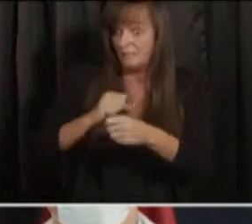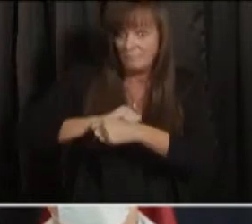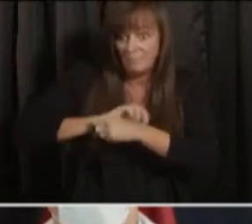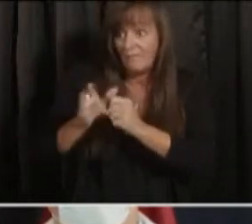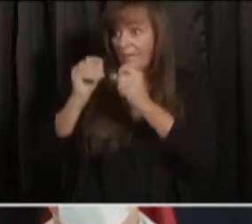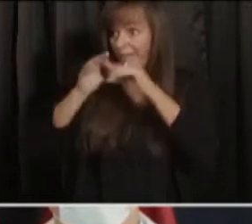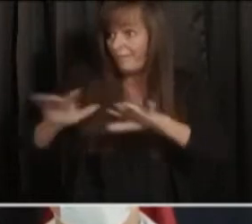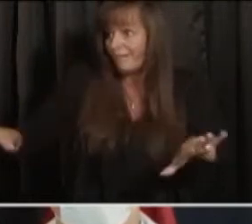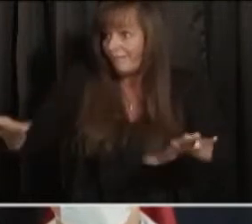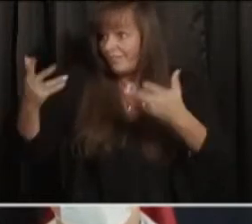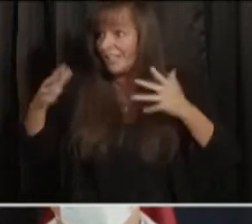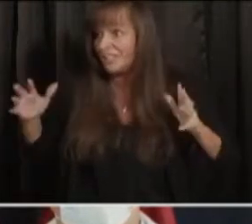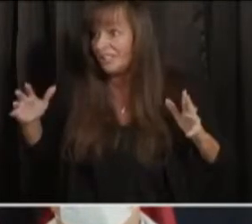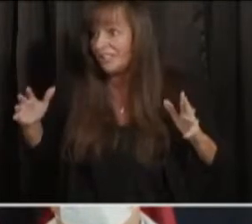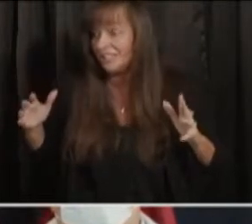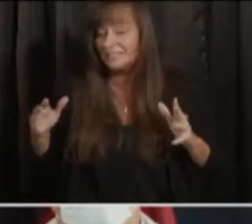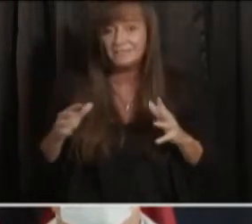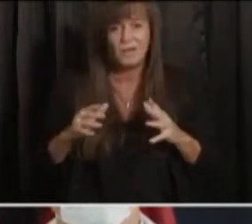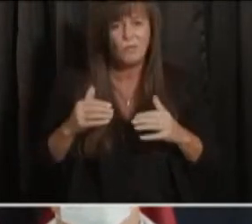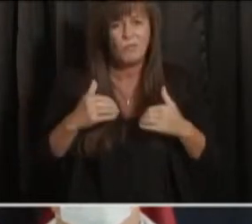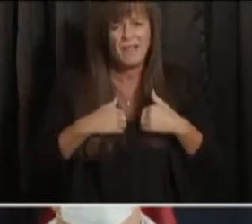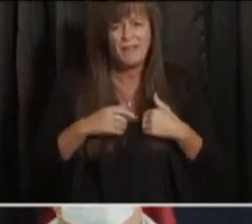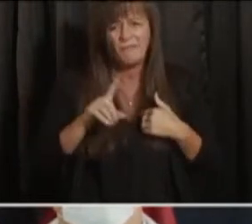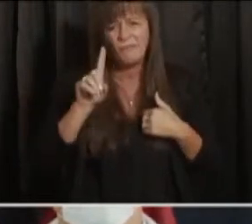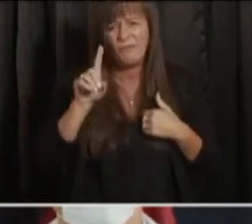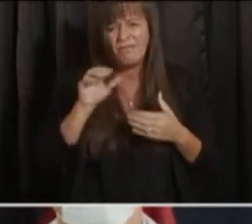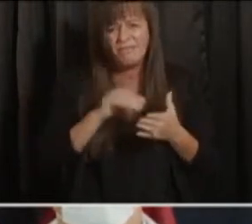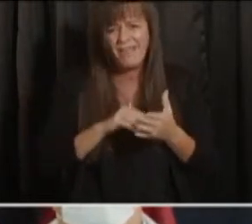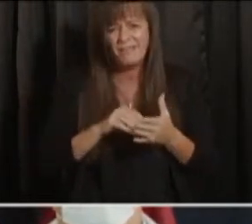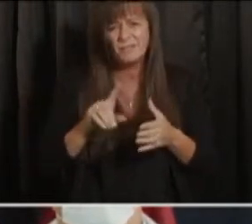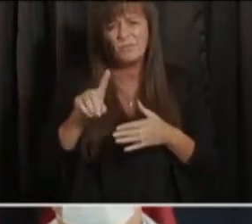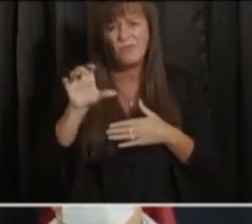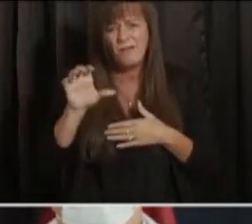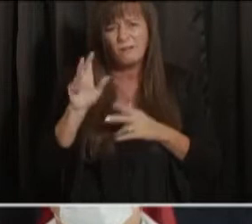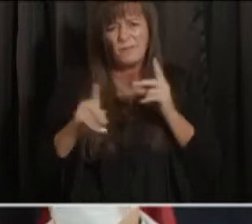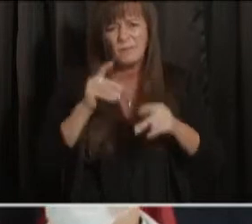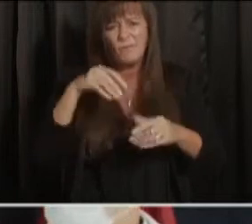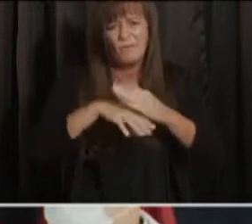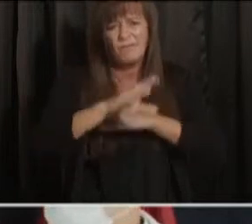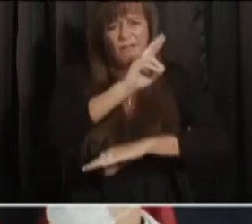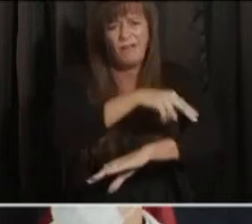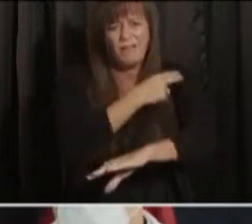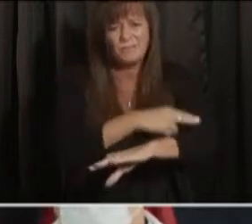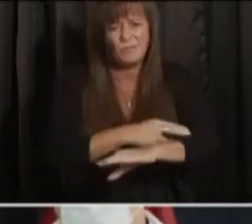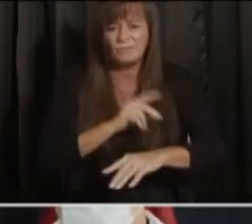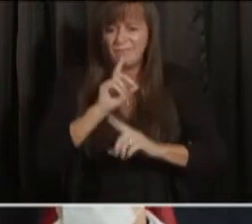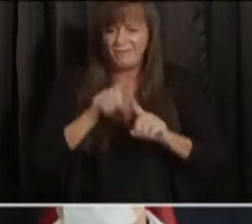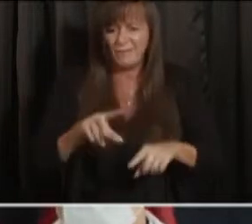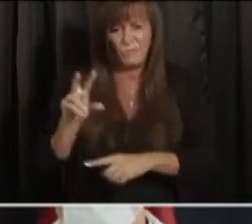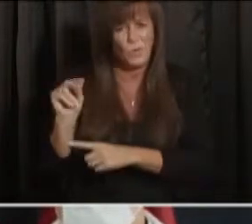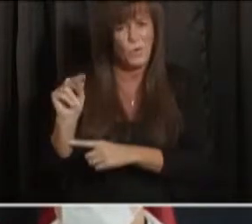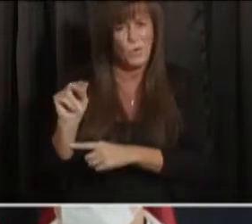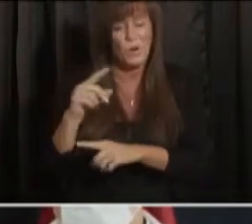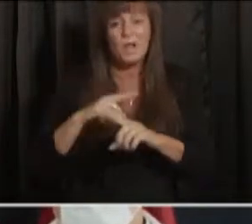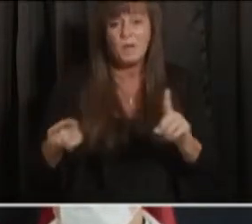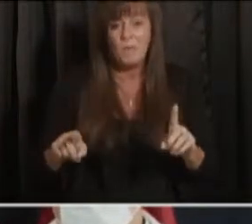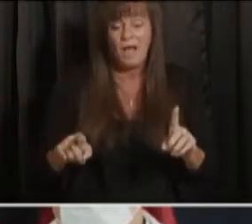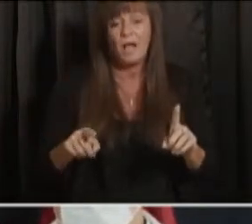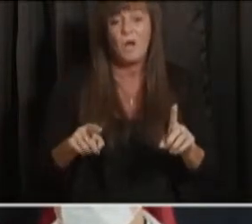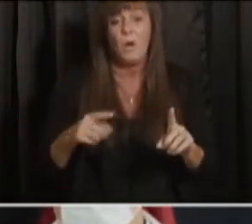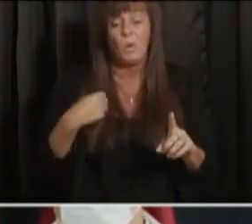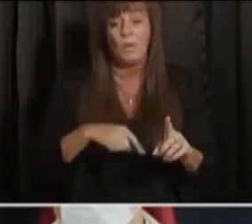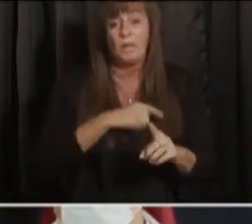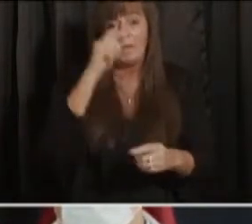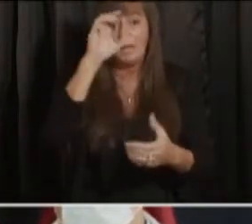1,100 people in the hospital, the answer is no, it's not, and I'll get into those numbers in a moment. But we will enter a phase where this becomes endemic rather